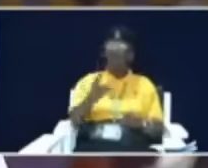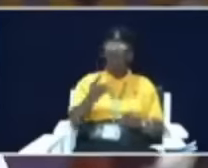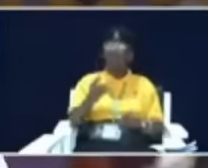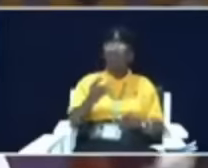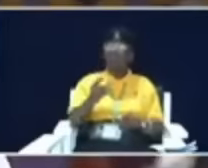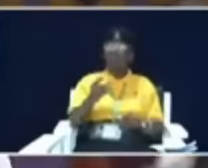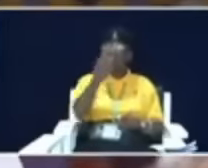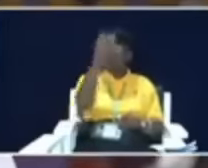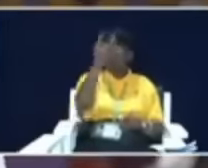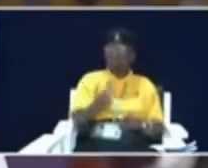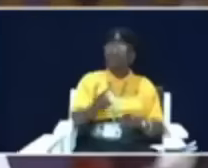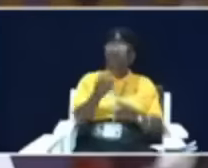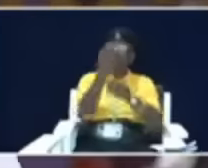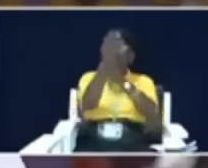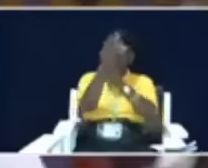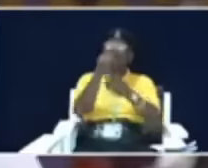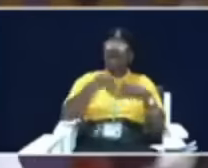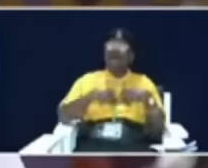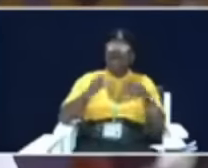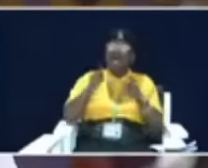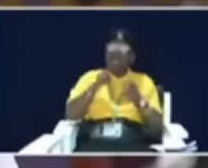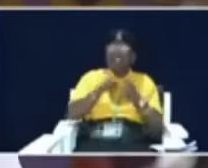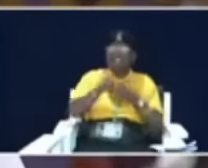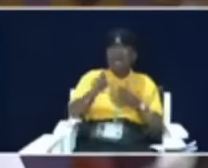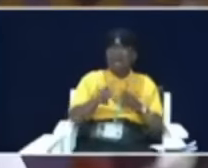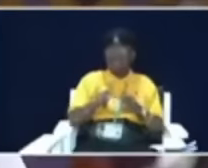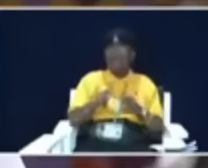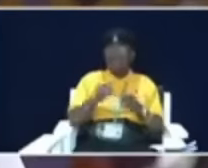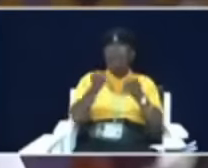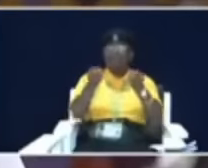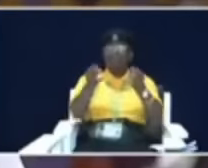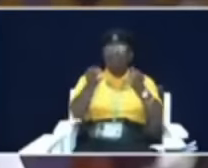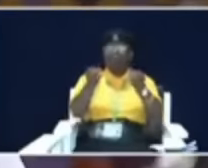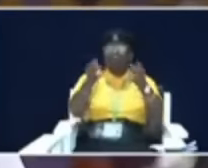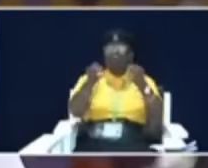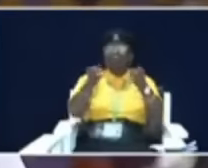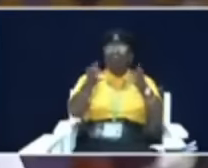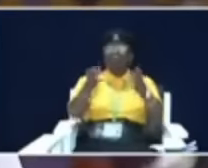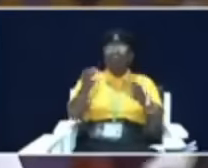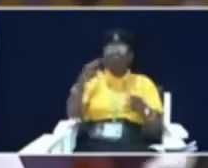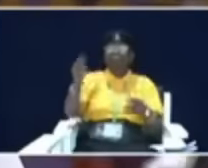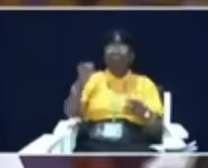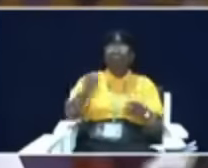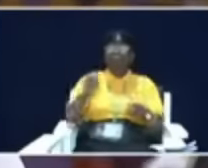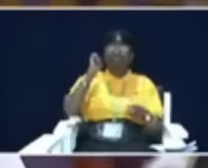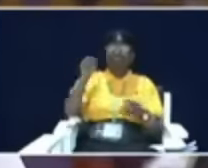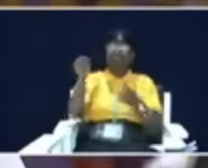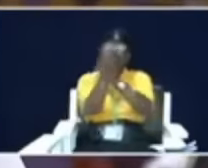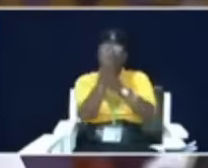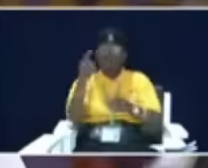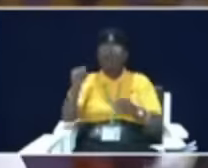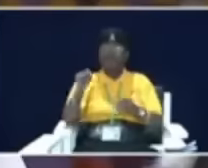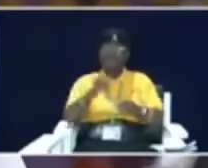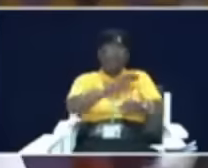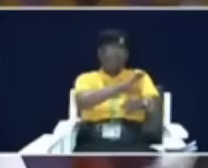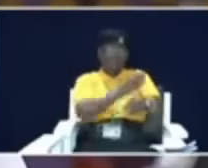1,000 of them was no longer of any consequence. He captured the champion,